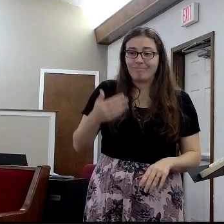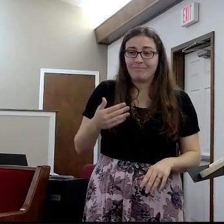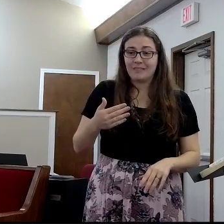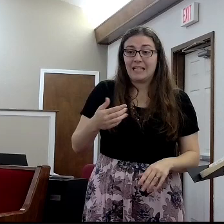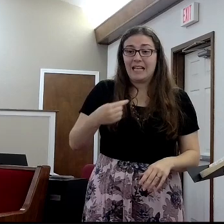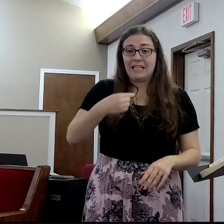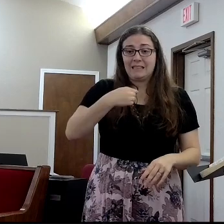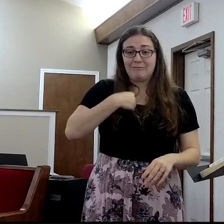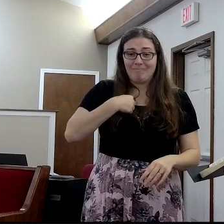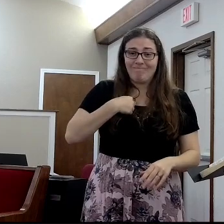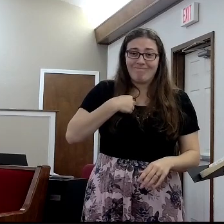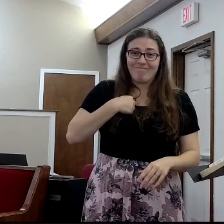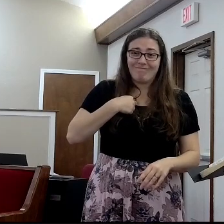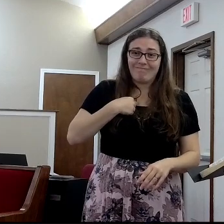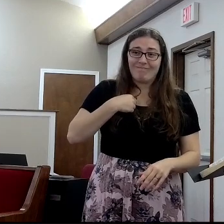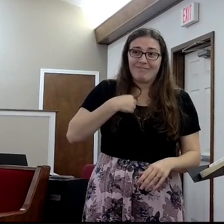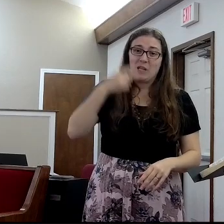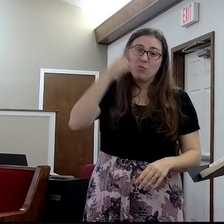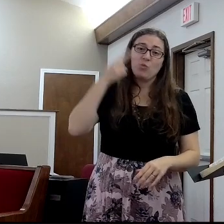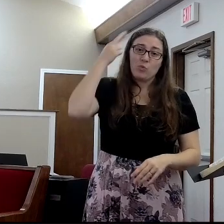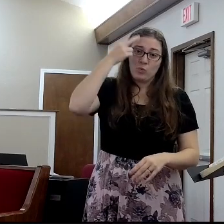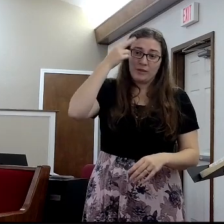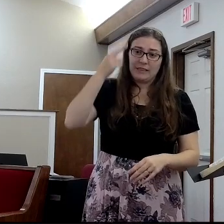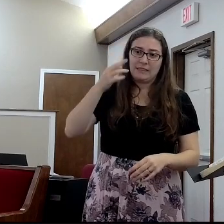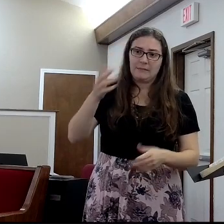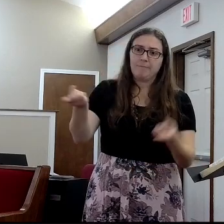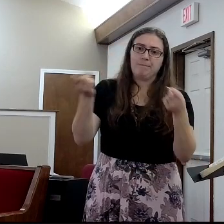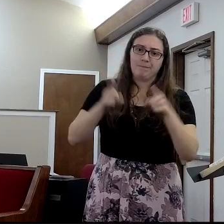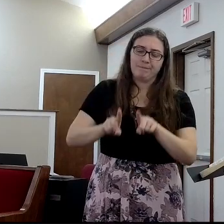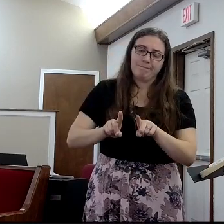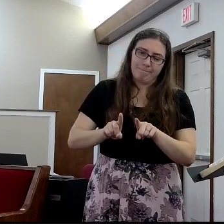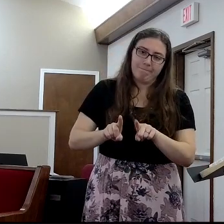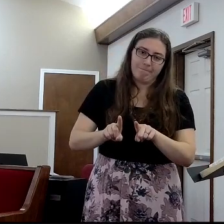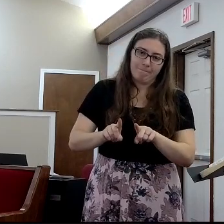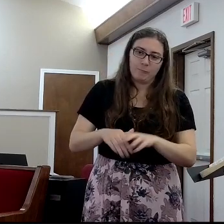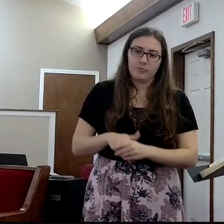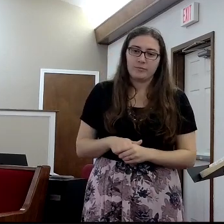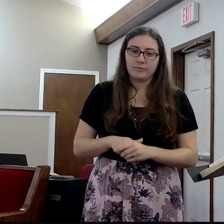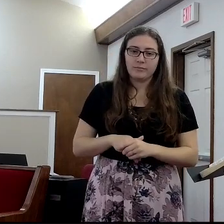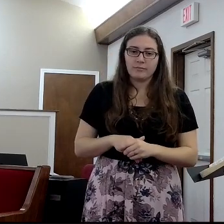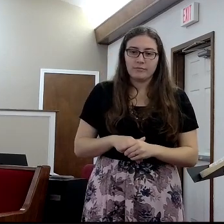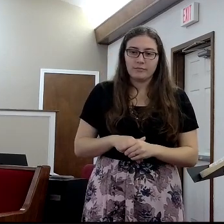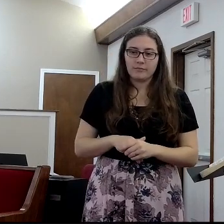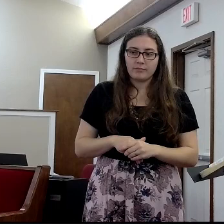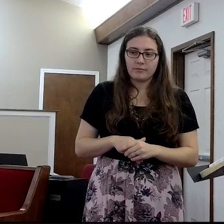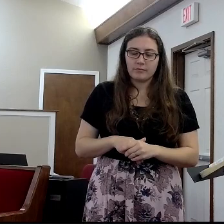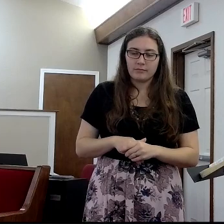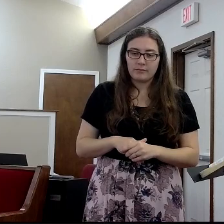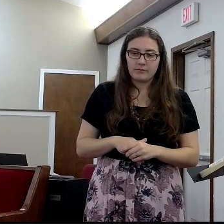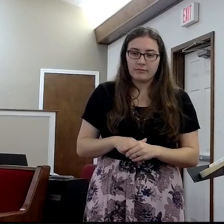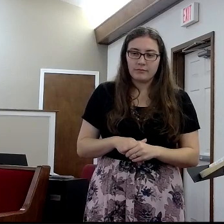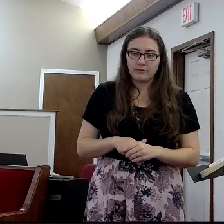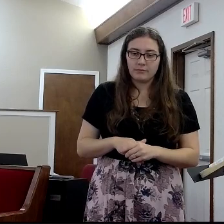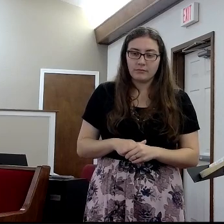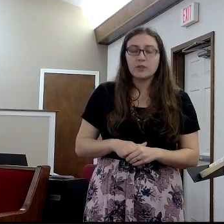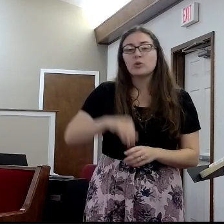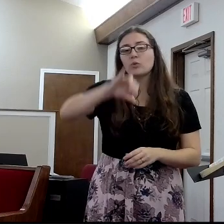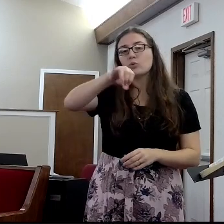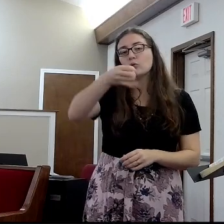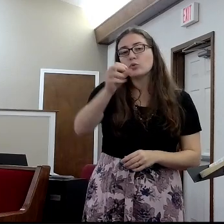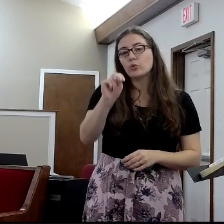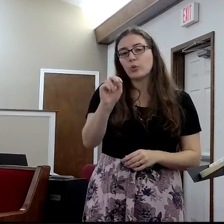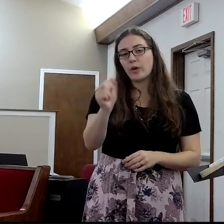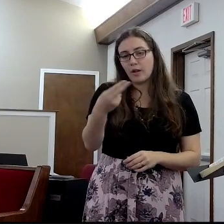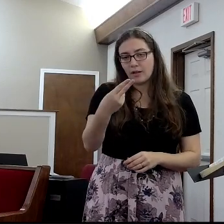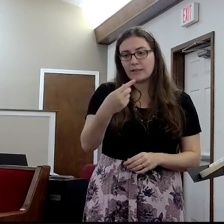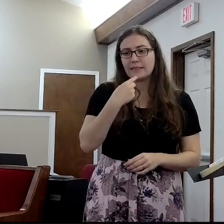this great tempest is upon you." I want you to read that last piece there. "For I know that for my sake this great